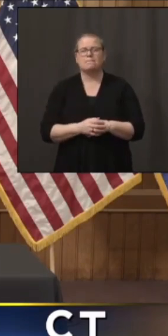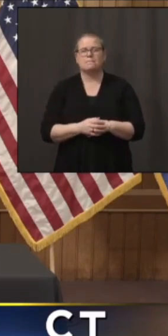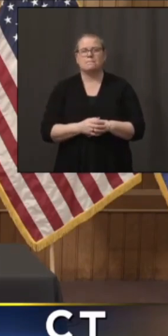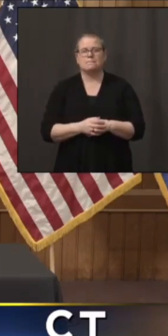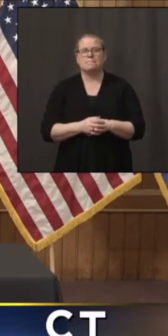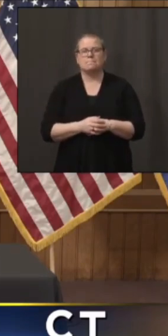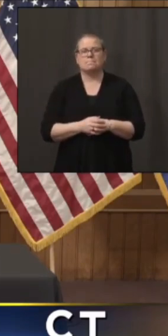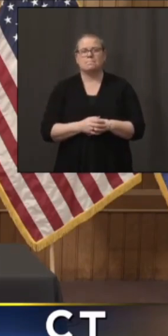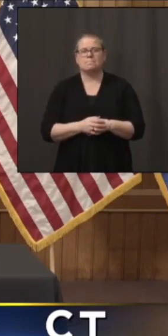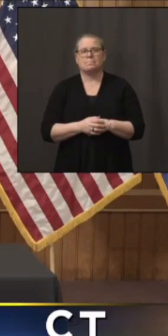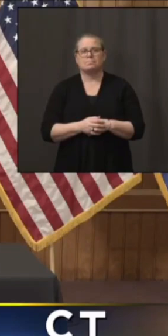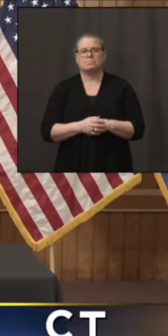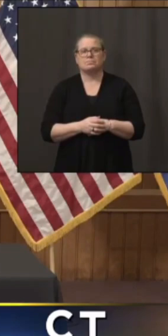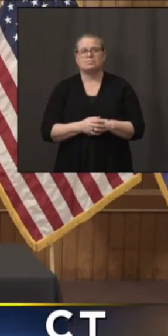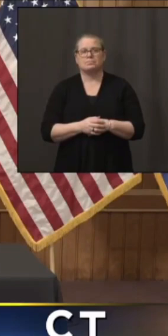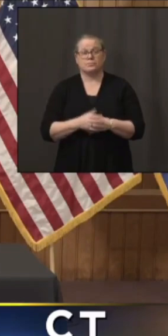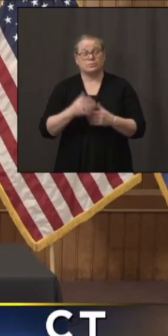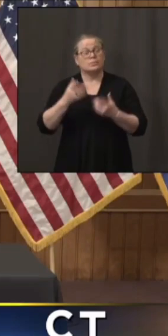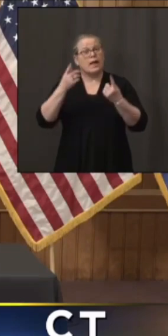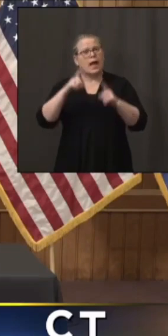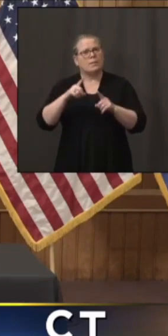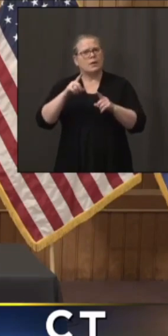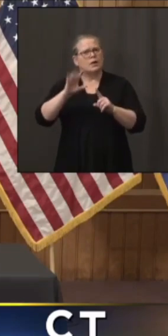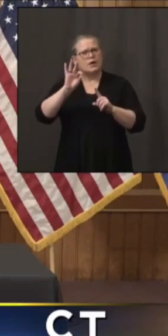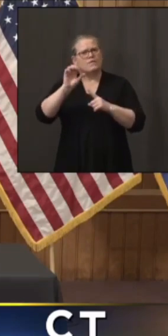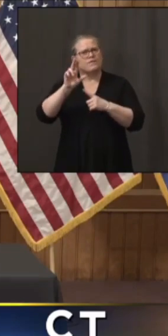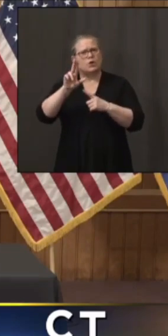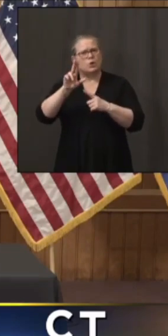why flu cases are down 95% this year.